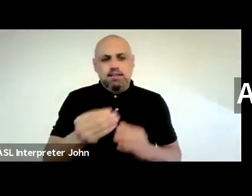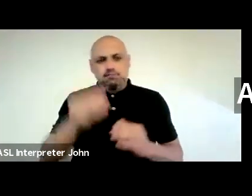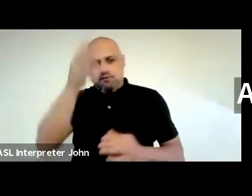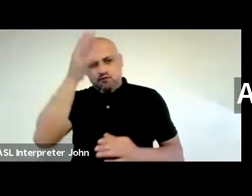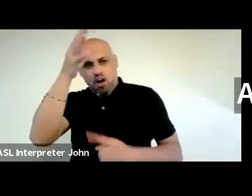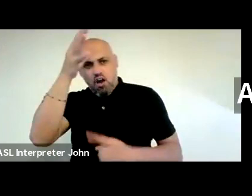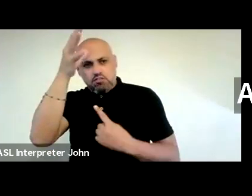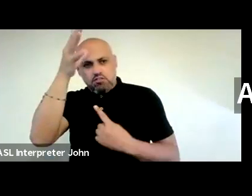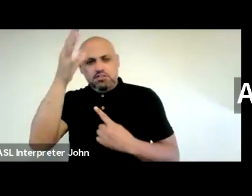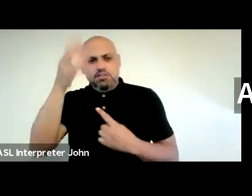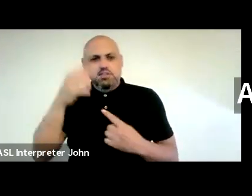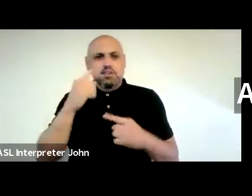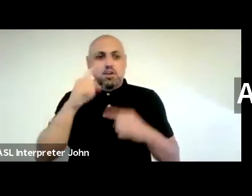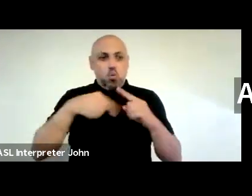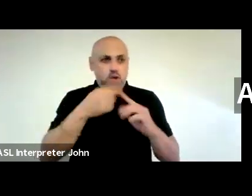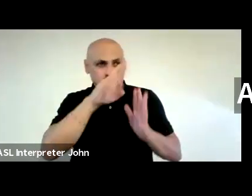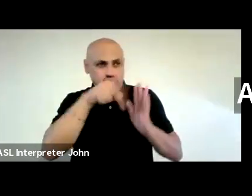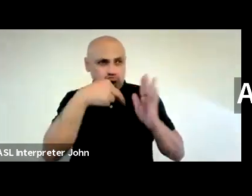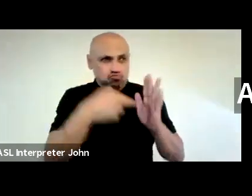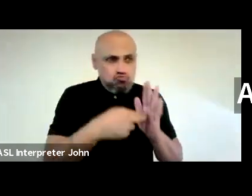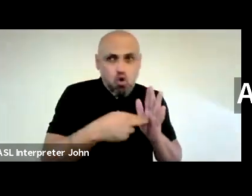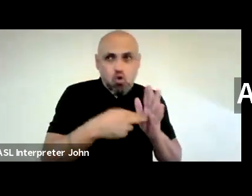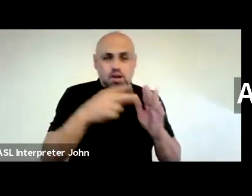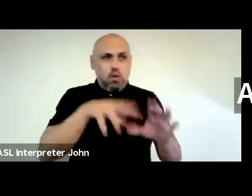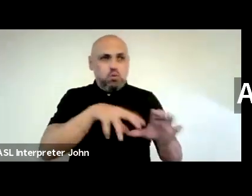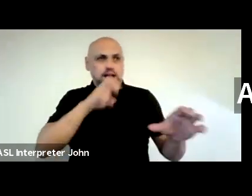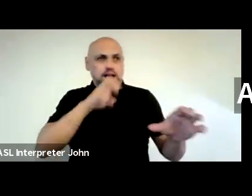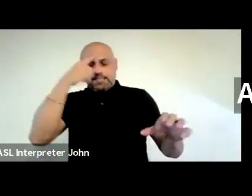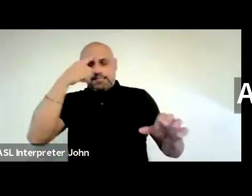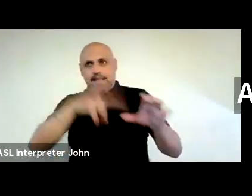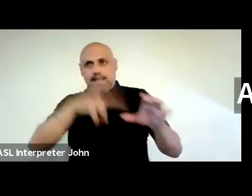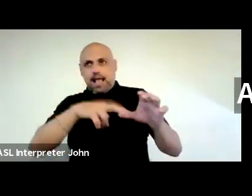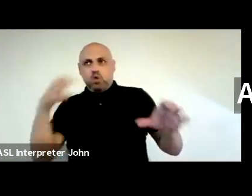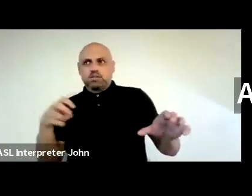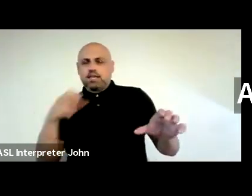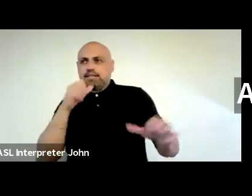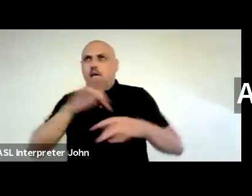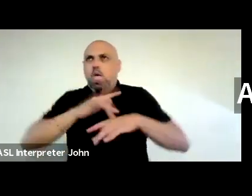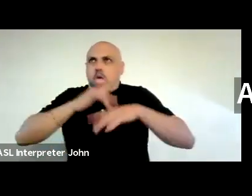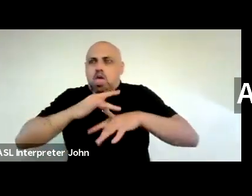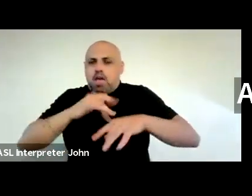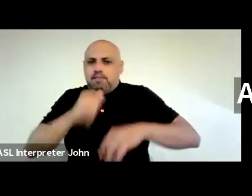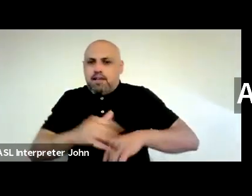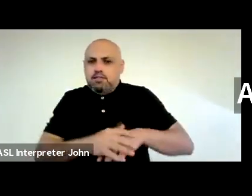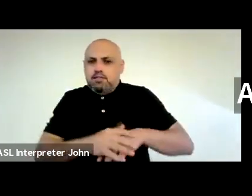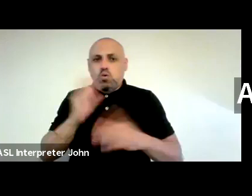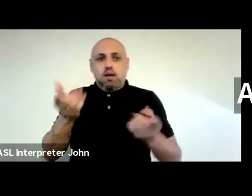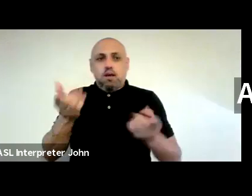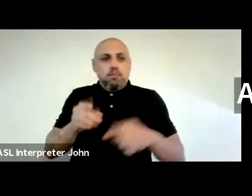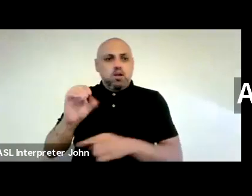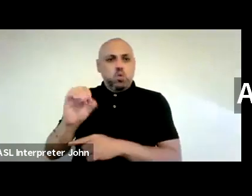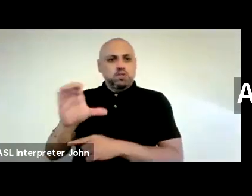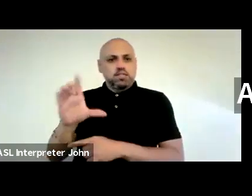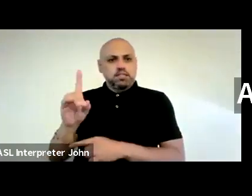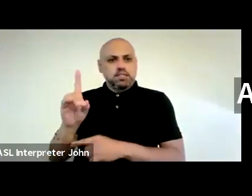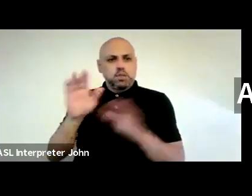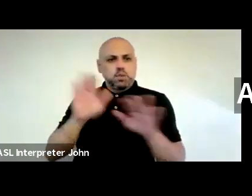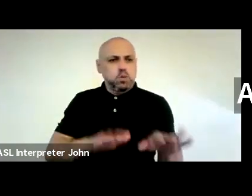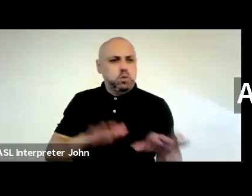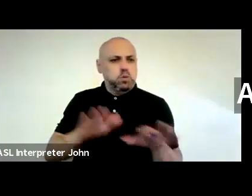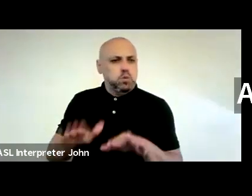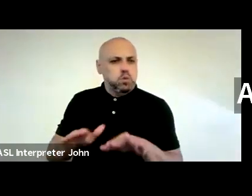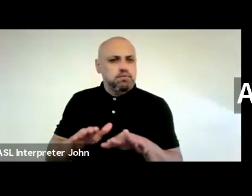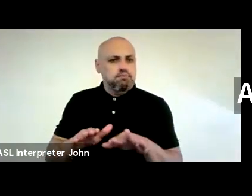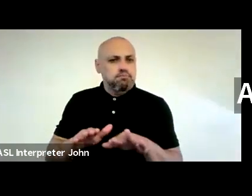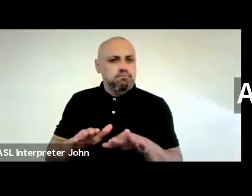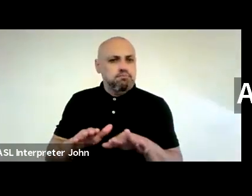was outside of my head, not in my obsessions, and OCD went mostly dormant. For years, it